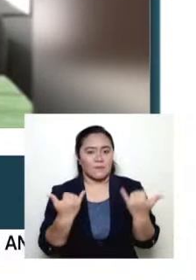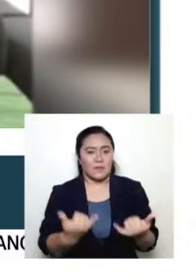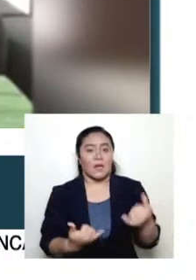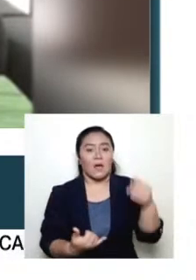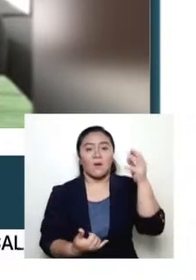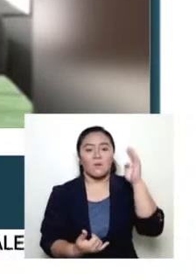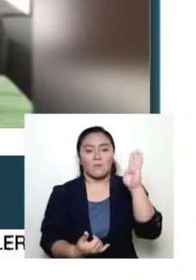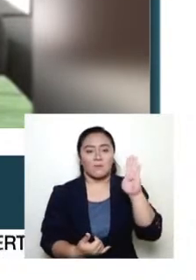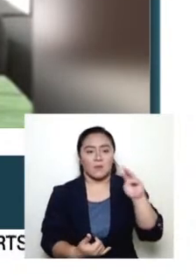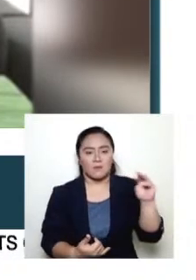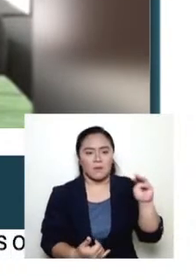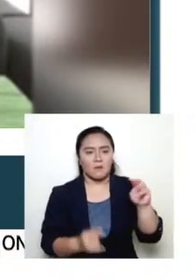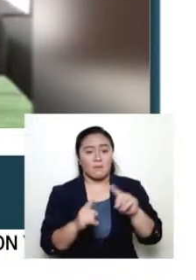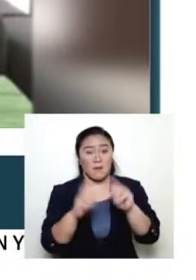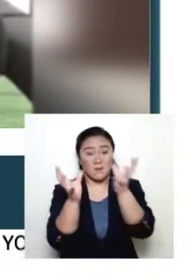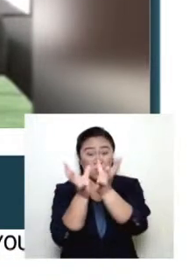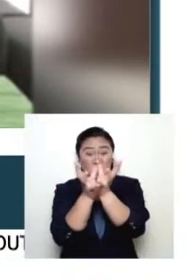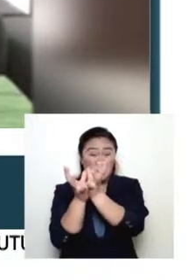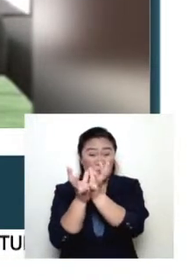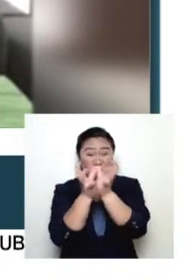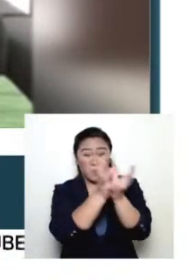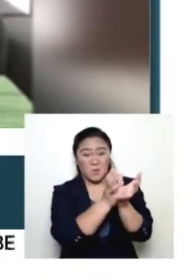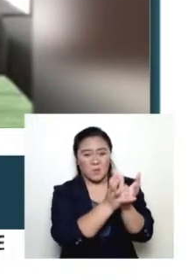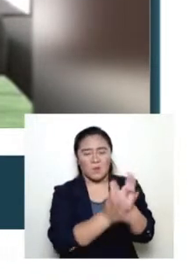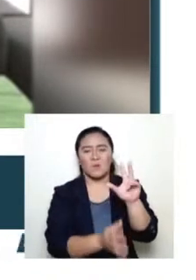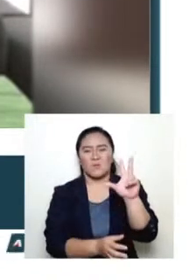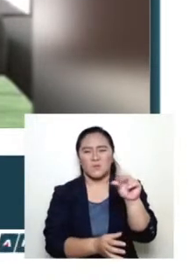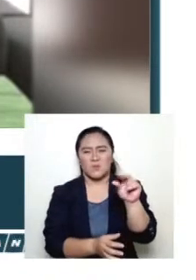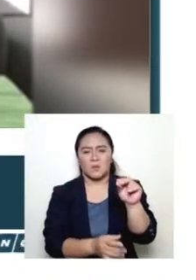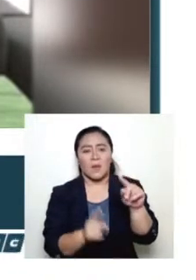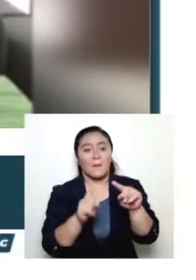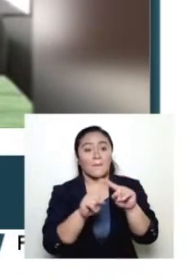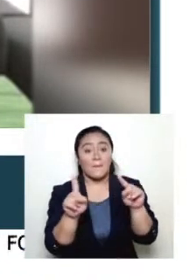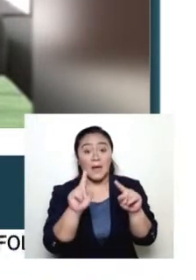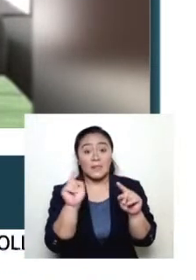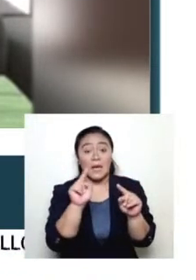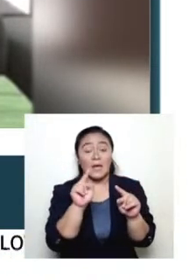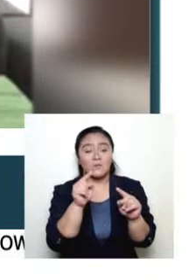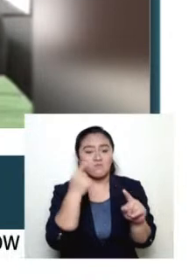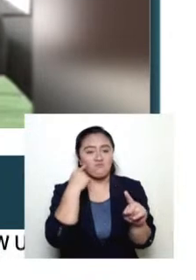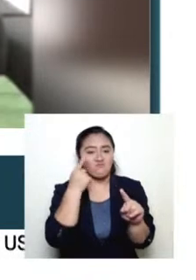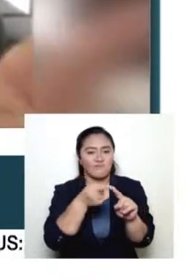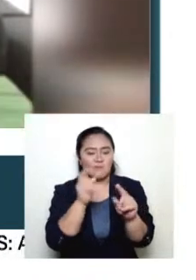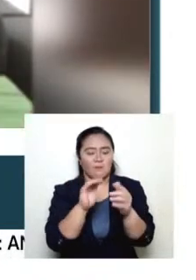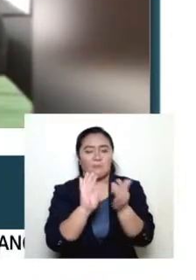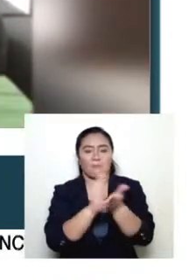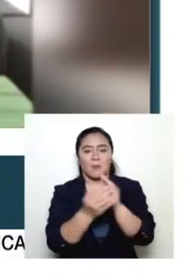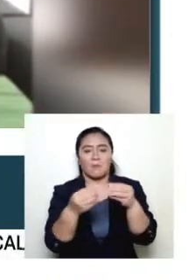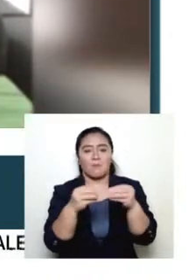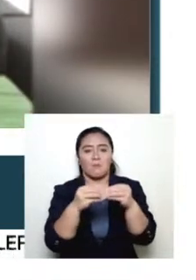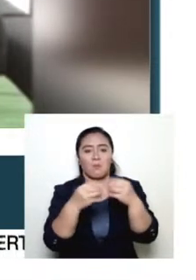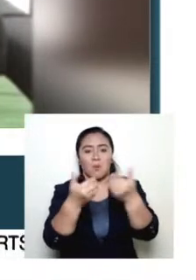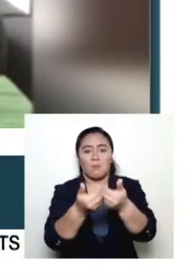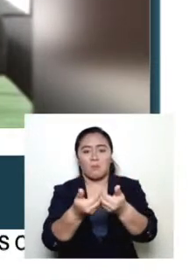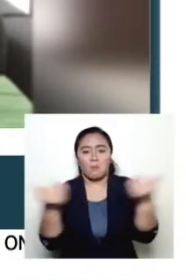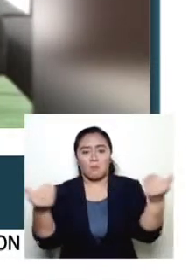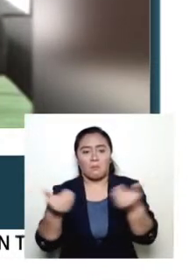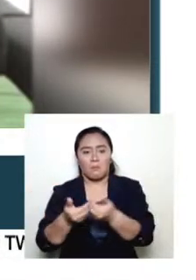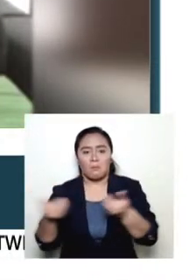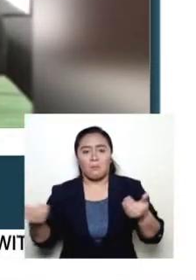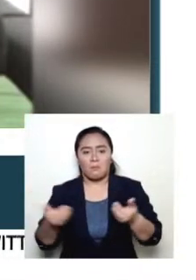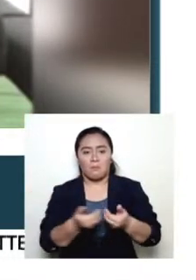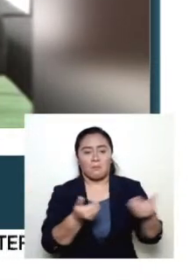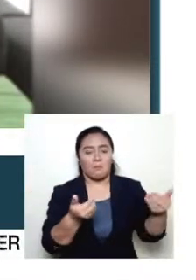unity, but he is actually the symbol of disunity and exclusion. Look at this example. Porket aktivista yung